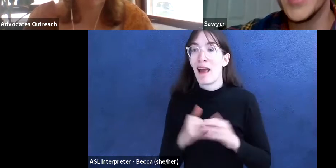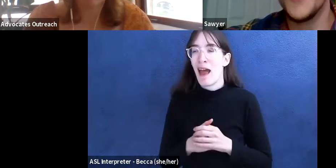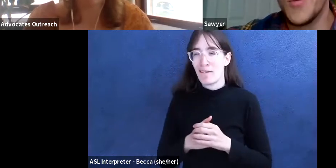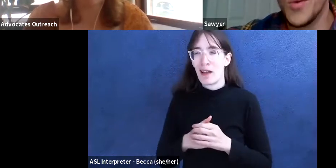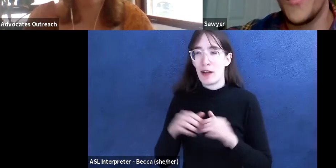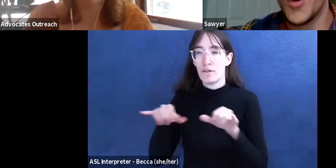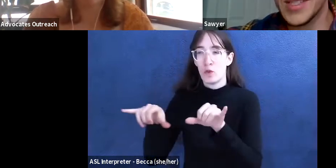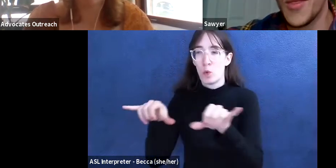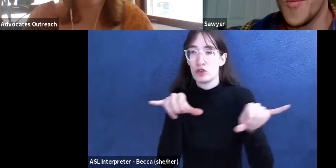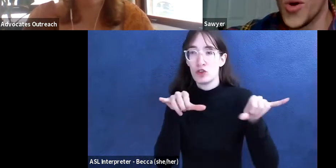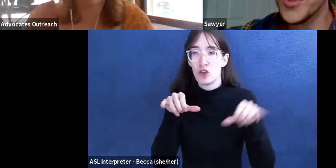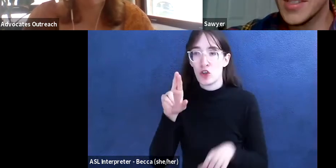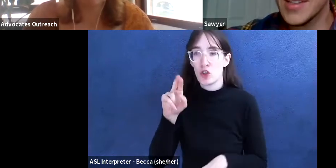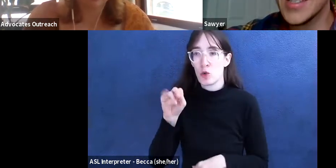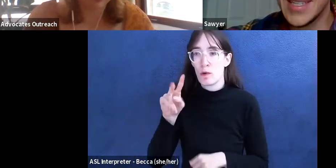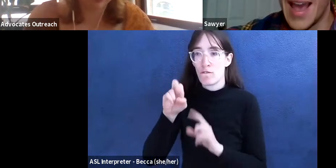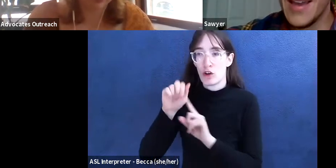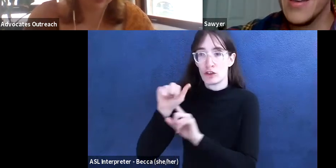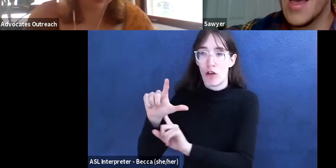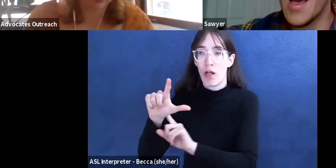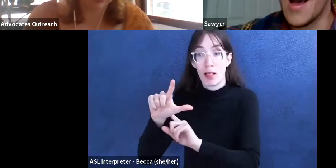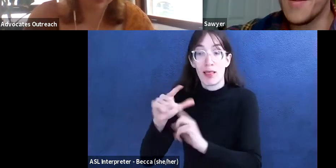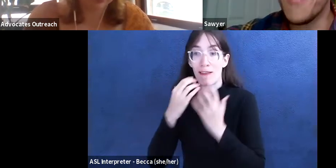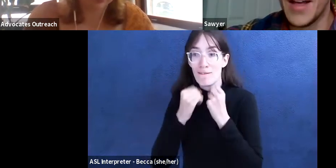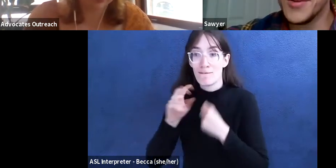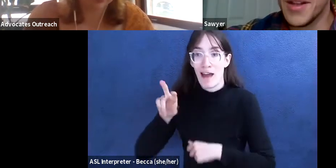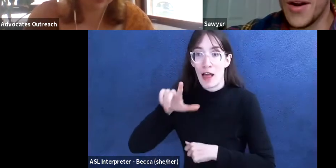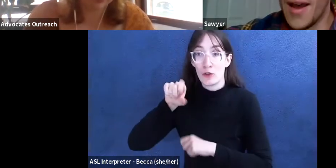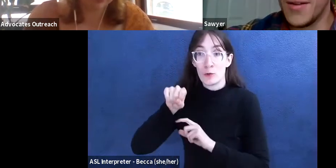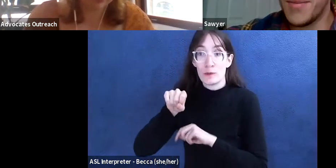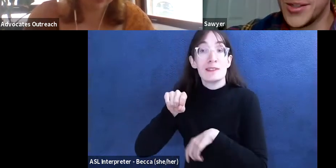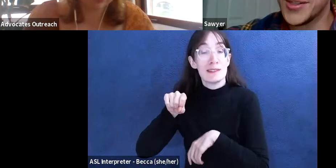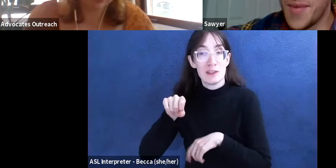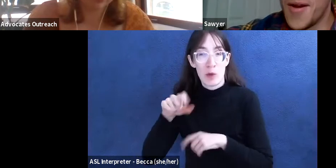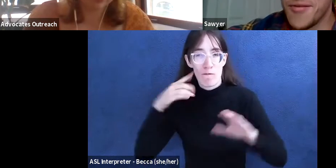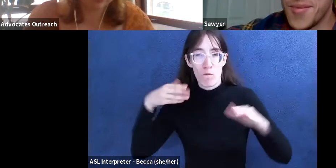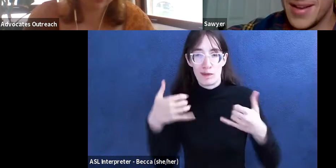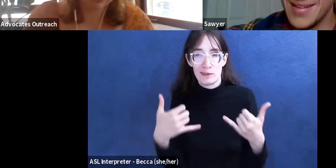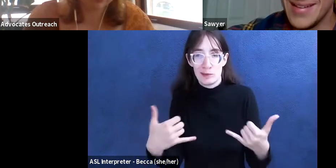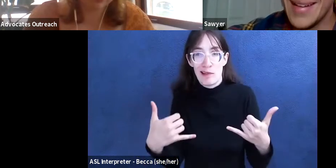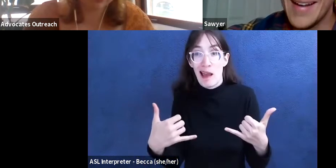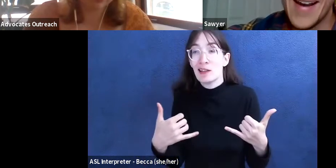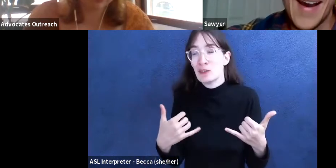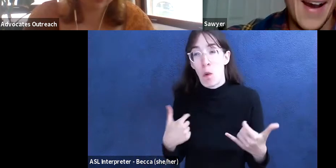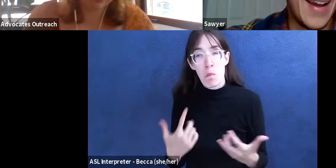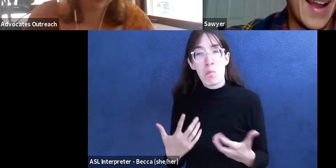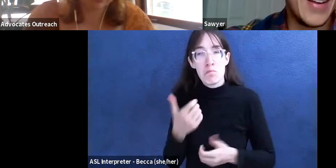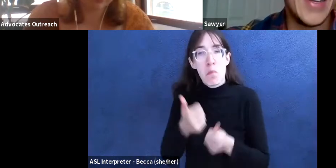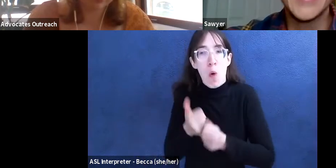there's, of course, there's very specific values, which are going to like vary according to the individual